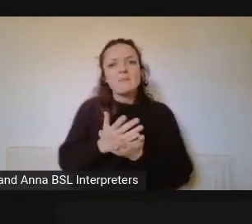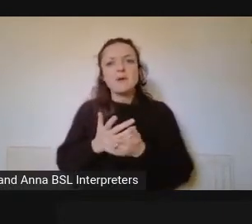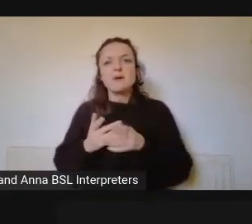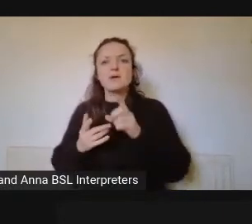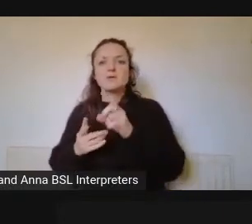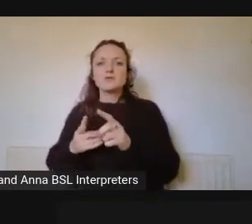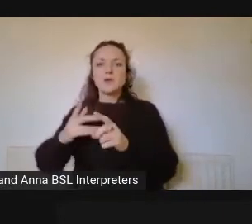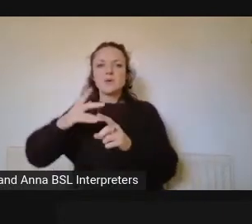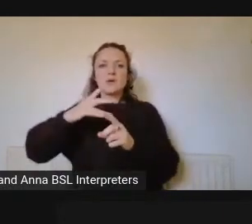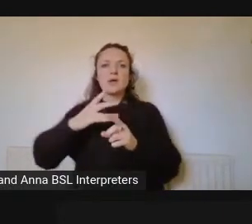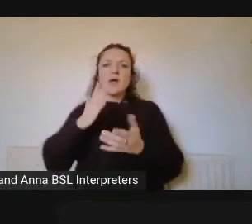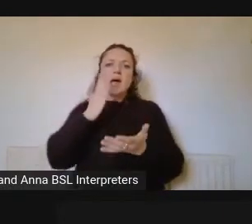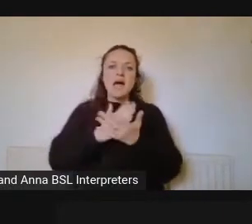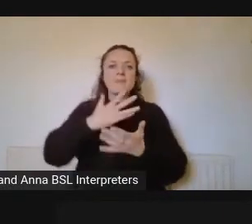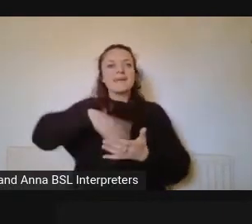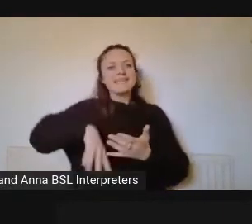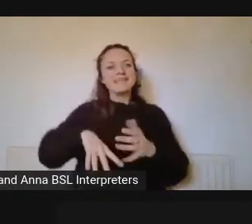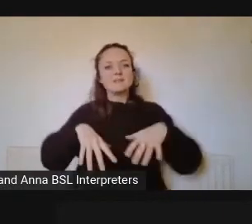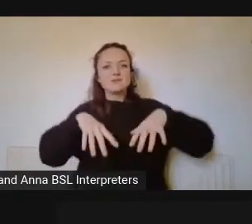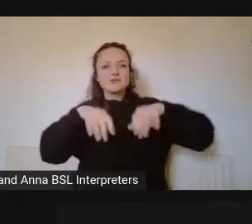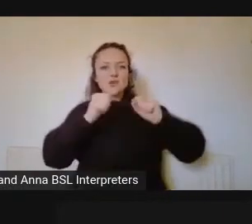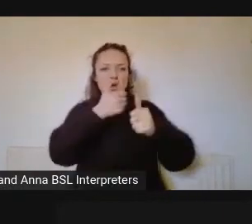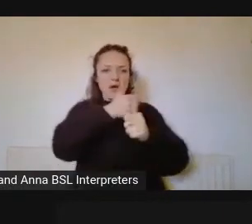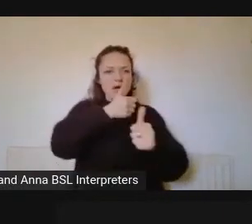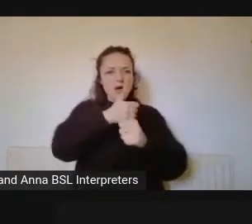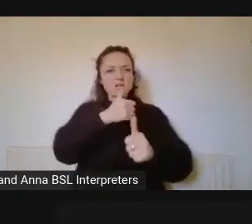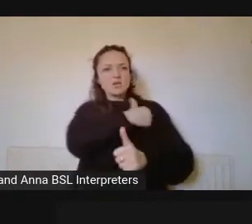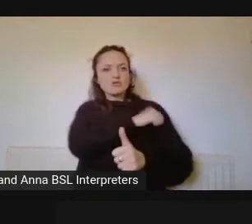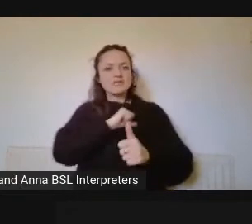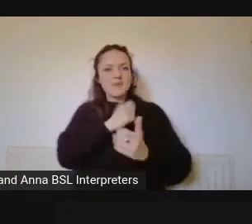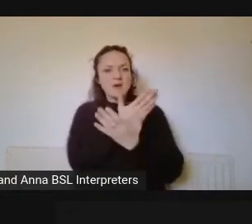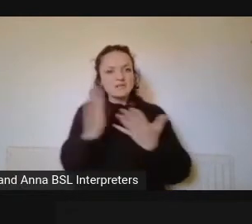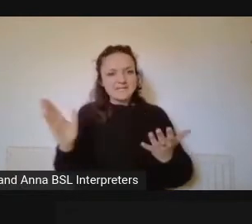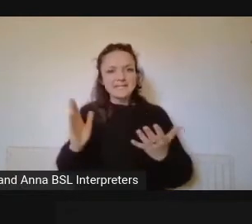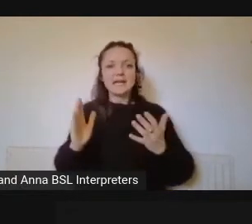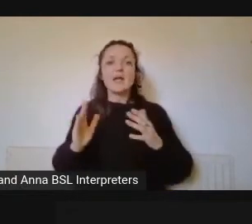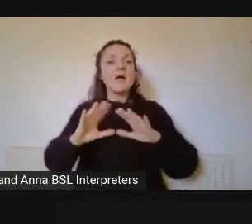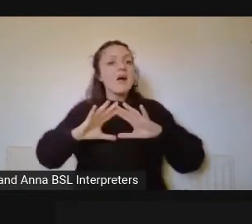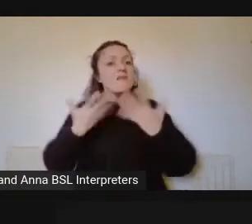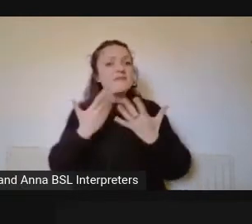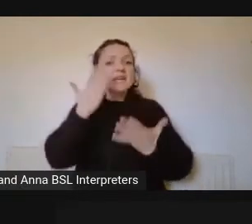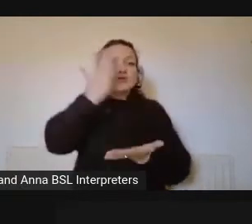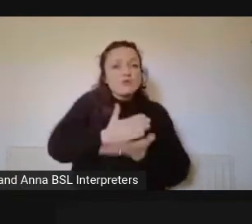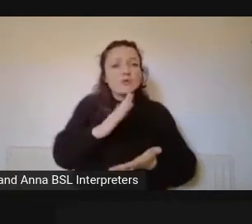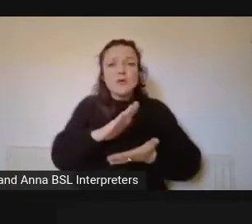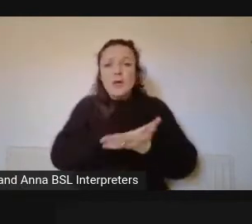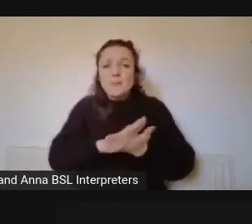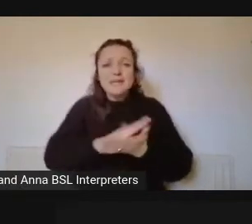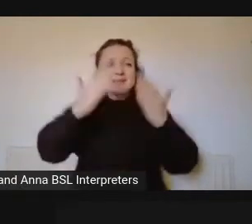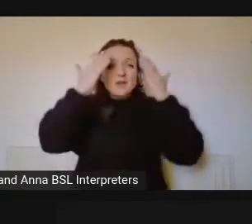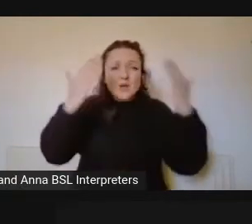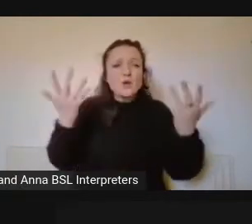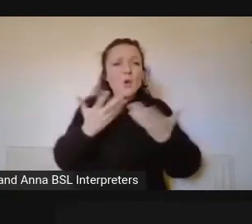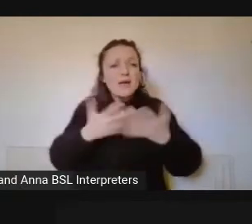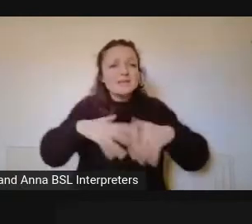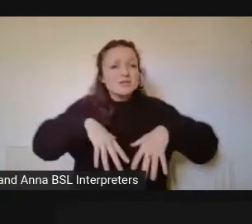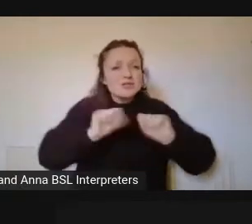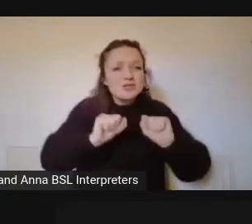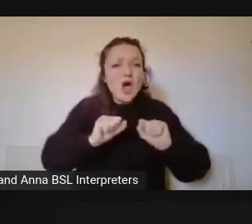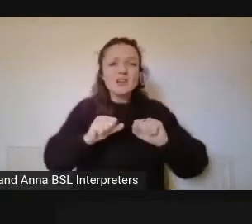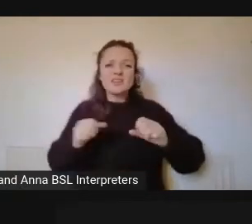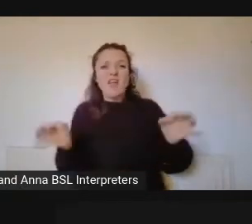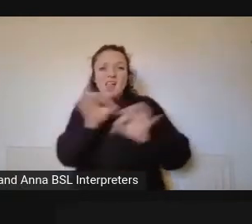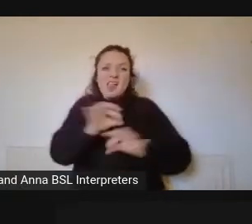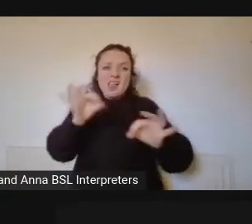start with transparency, because without the truth, we have no baseline and we have no idea what is actually going on. We get a lot of greenwash and whitewash and every kind of